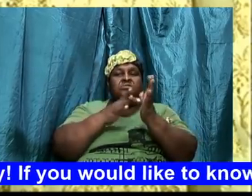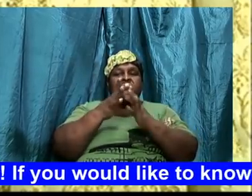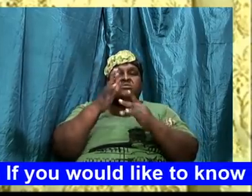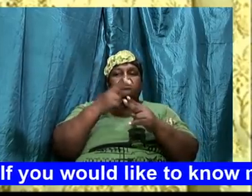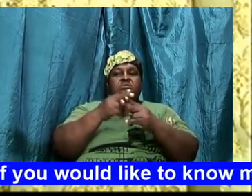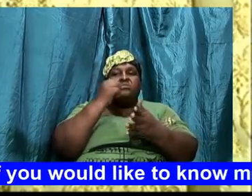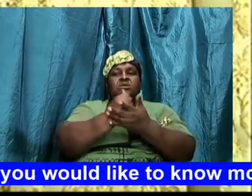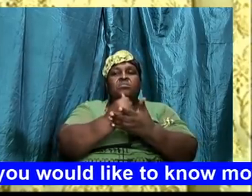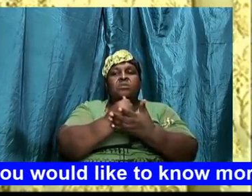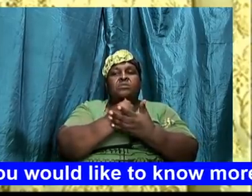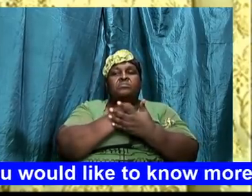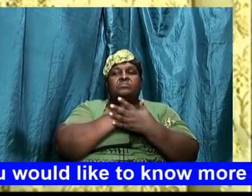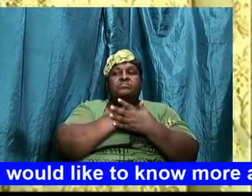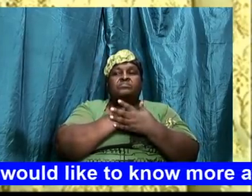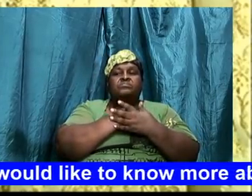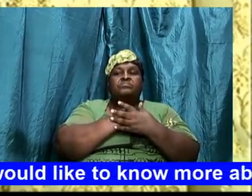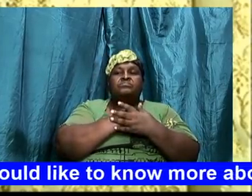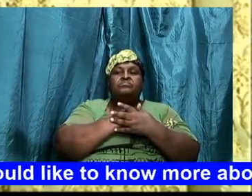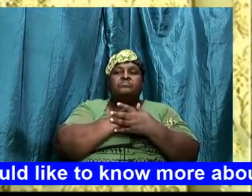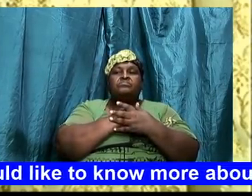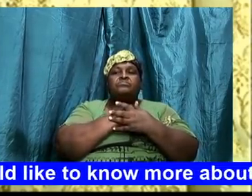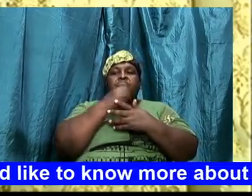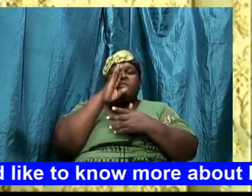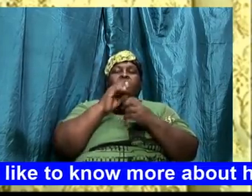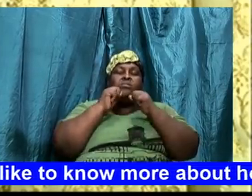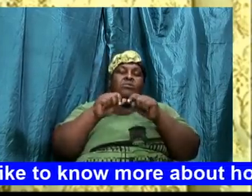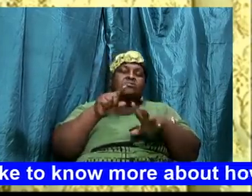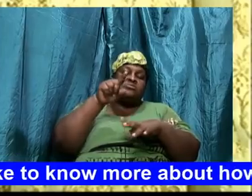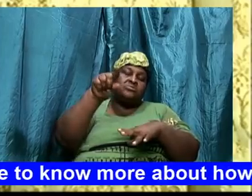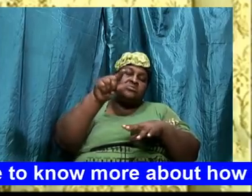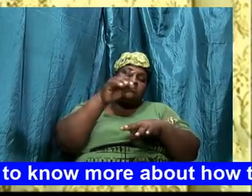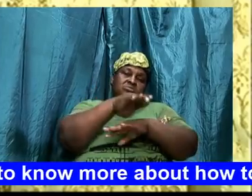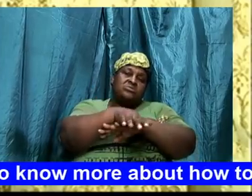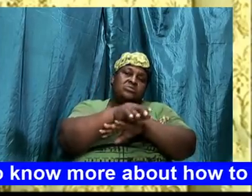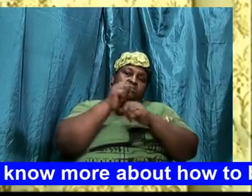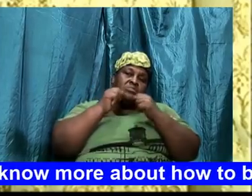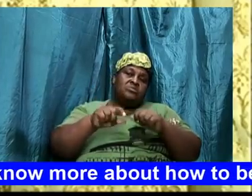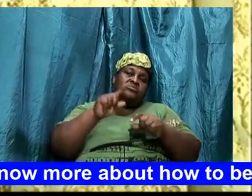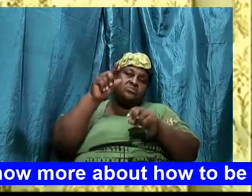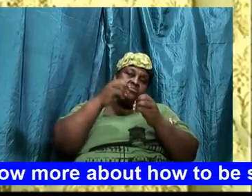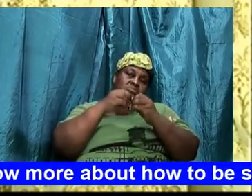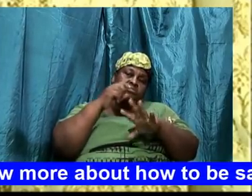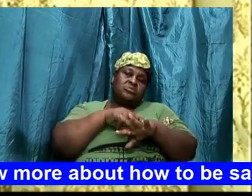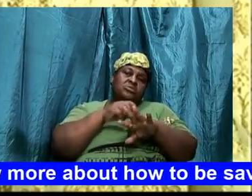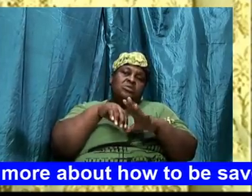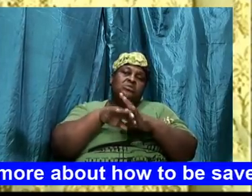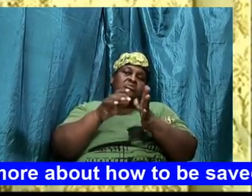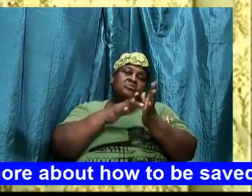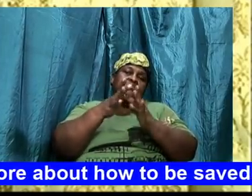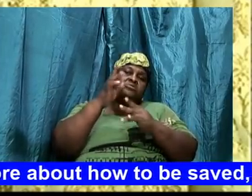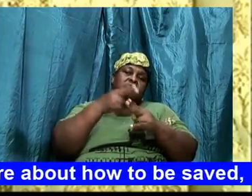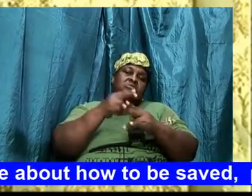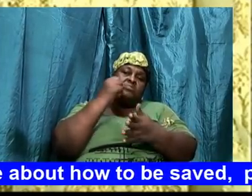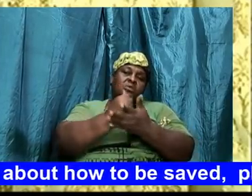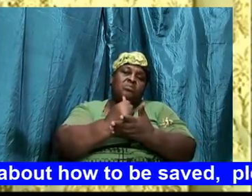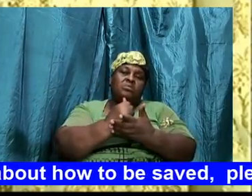Amen. Amen. God bless you tonight. God bless you one more time. In Jesus' name.